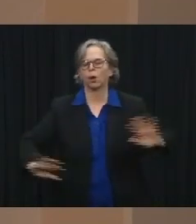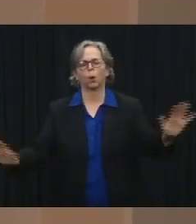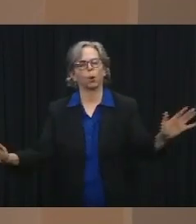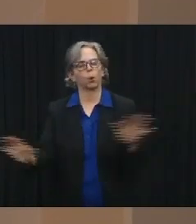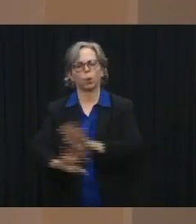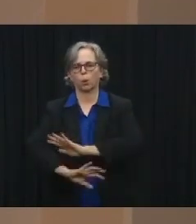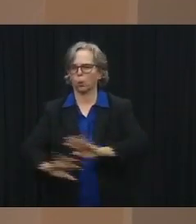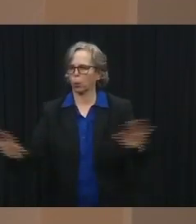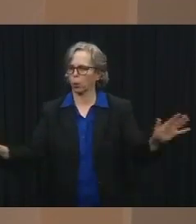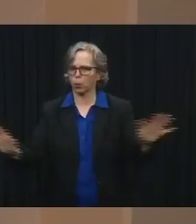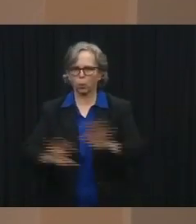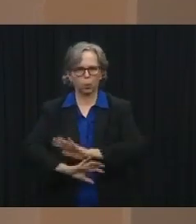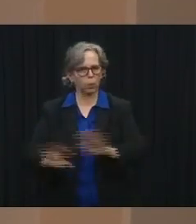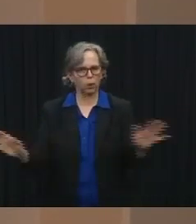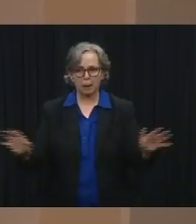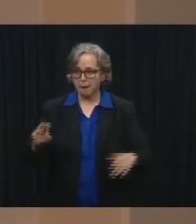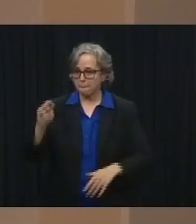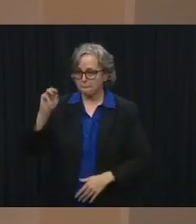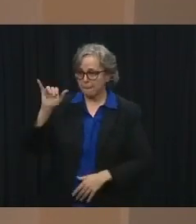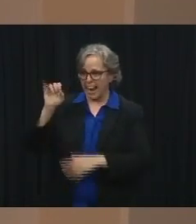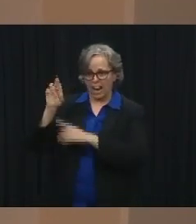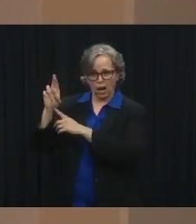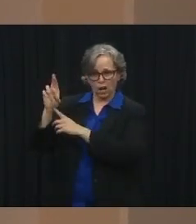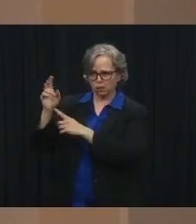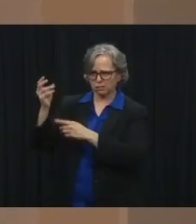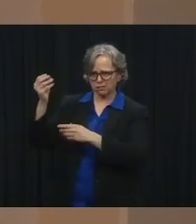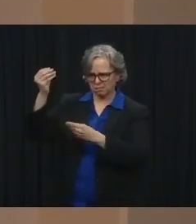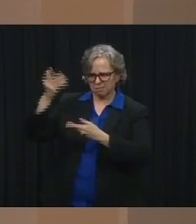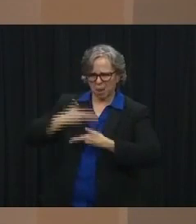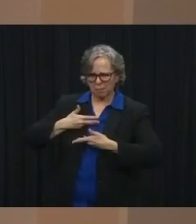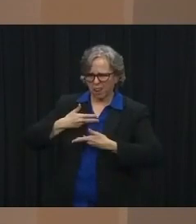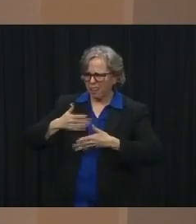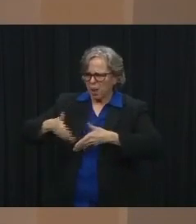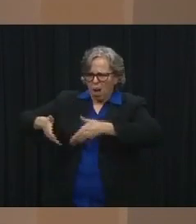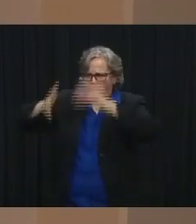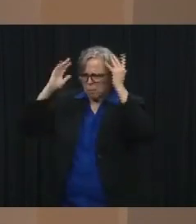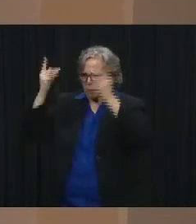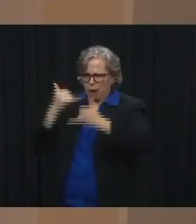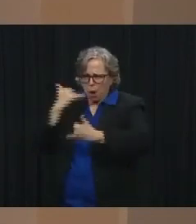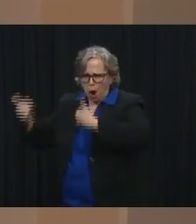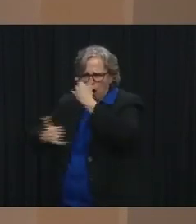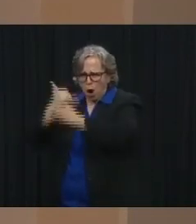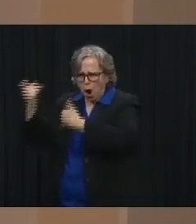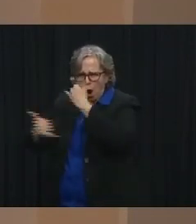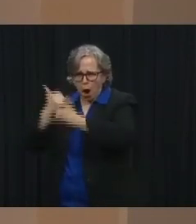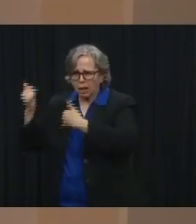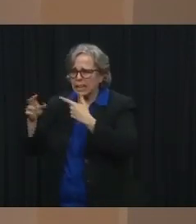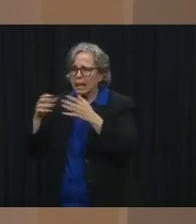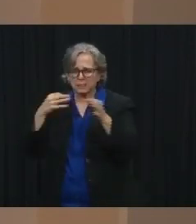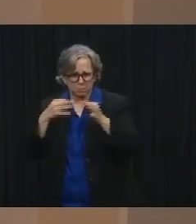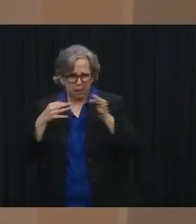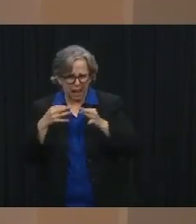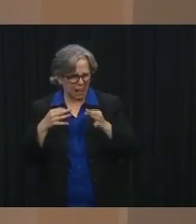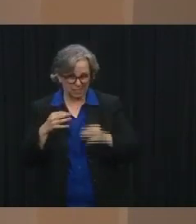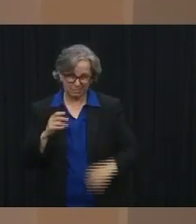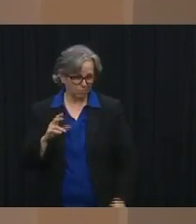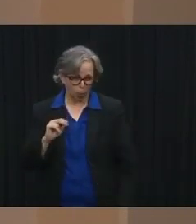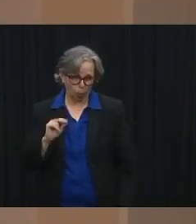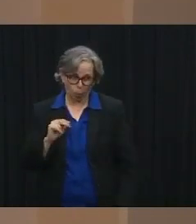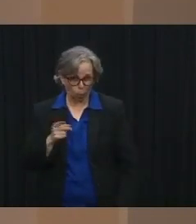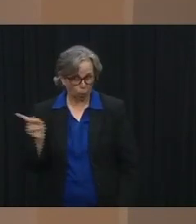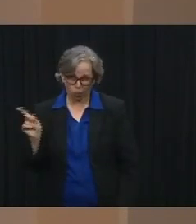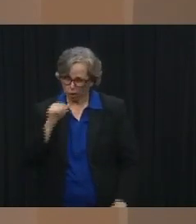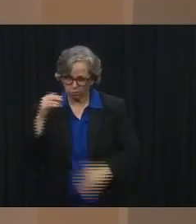health department, that overwhelms law enforcement. It's not their job to interpret it for you. It's their job to enforce